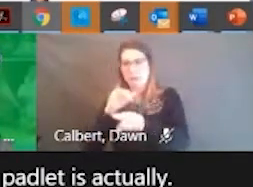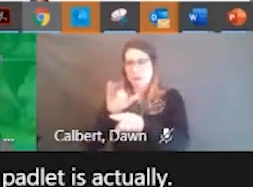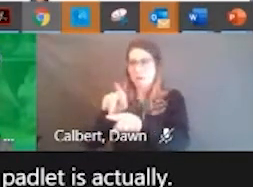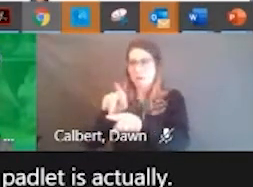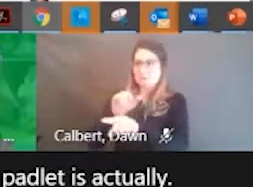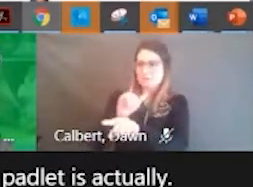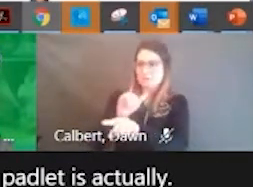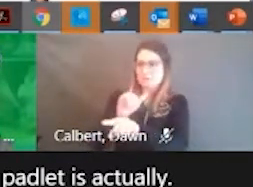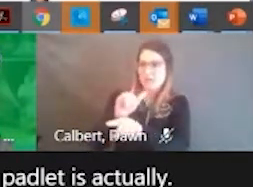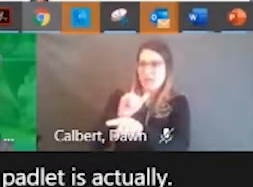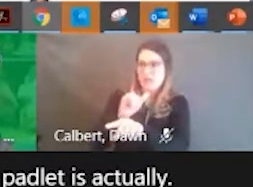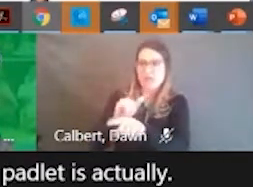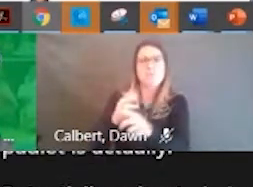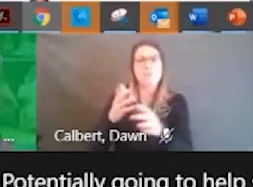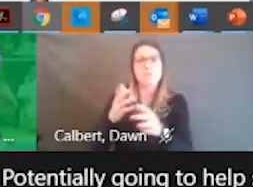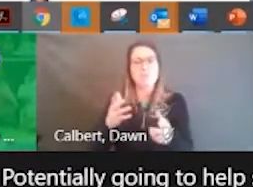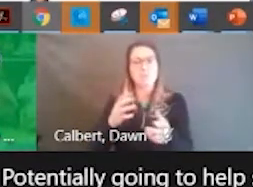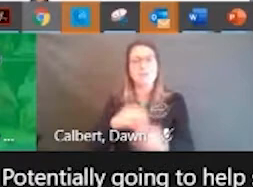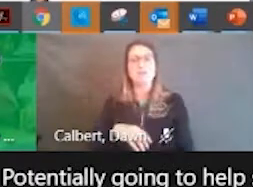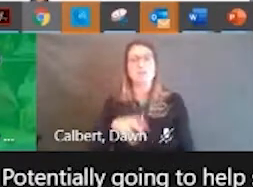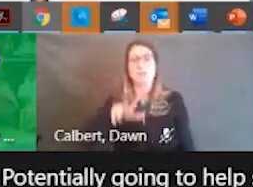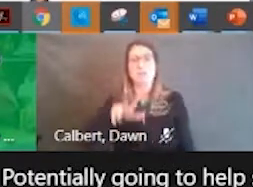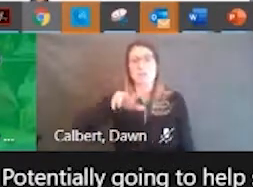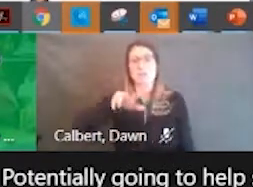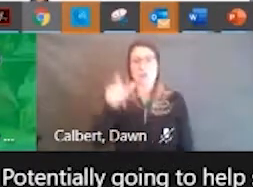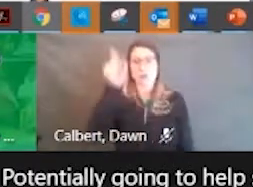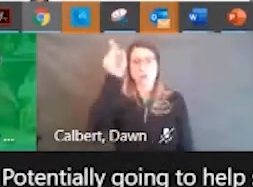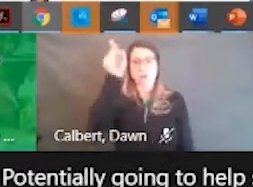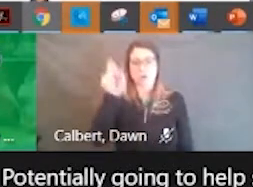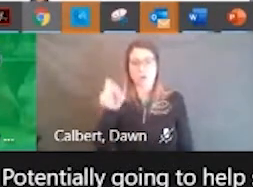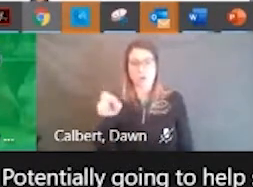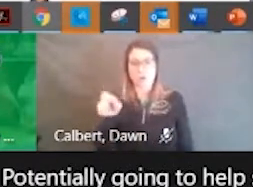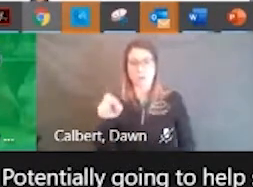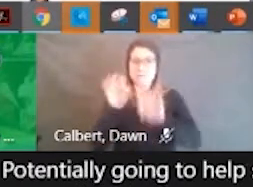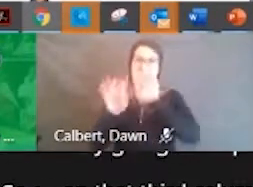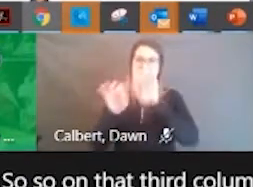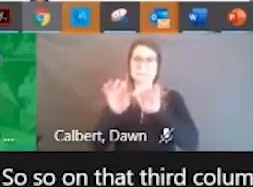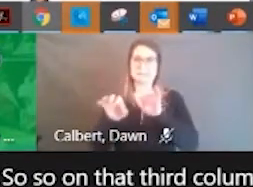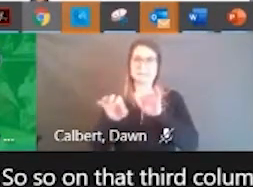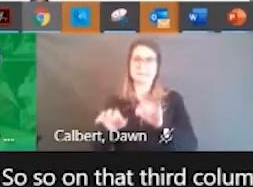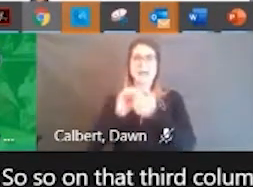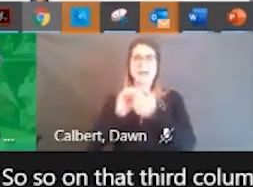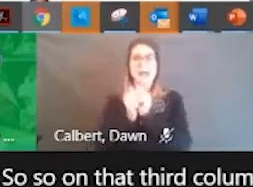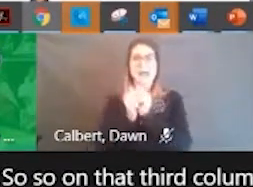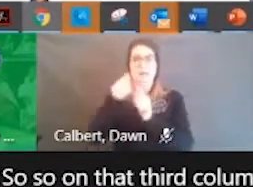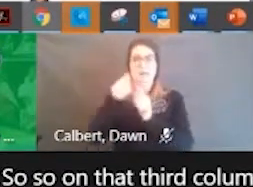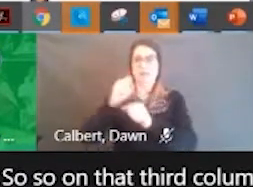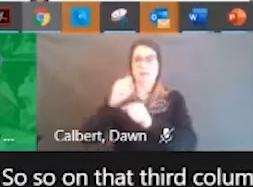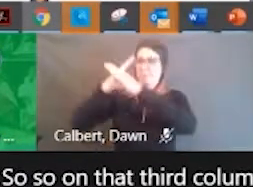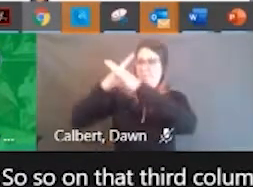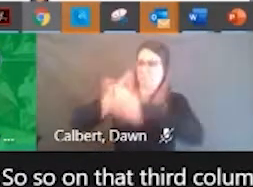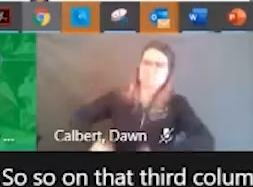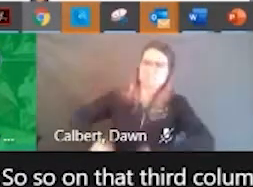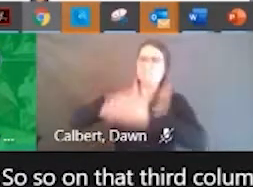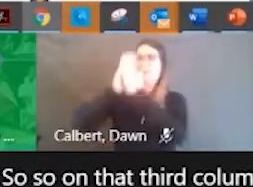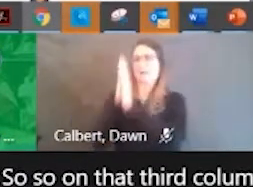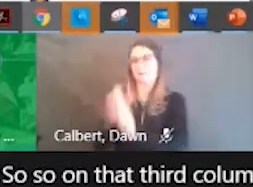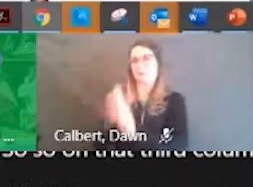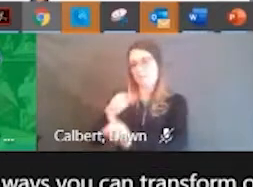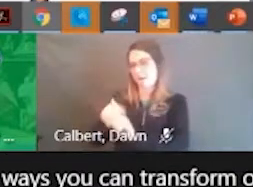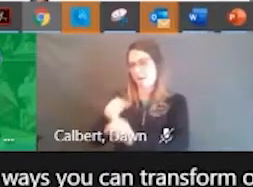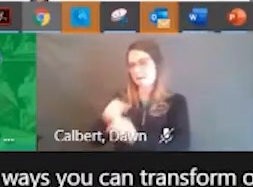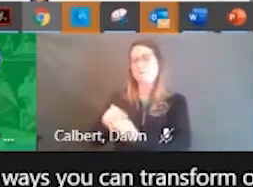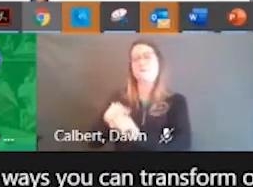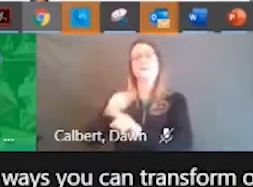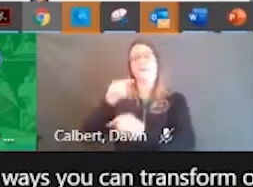so in that third column, you're just making a quick list of ways you can transform one of your current obstacles into something positive. And